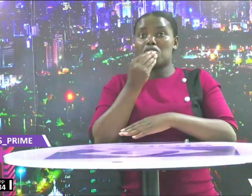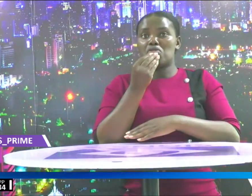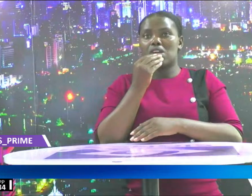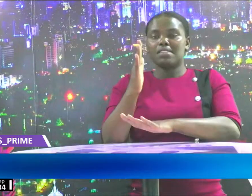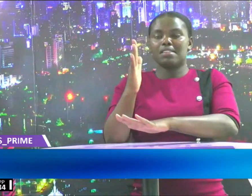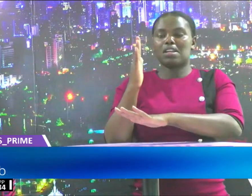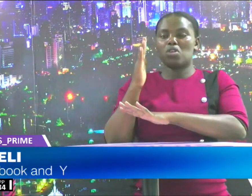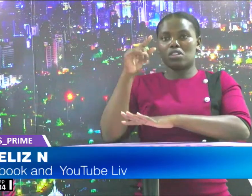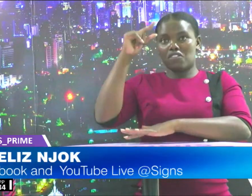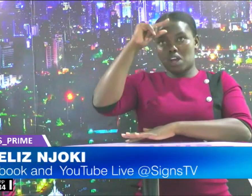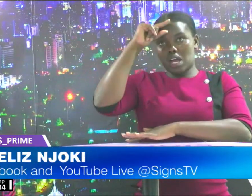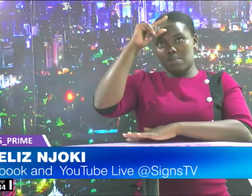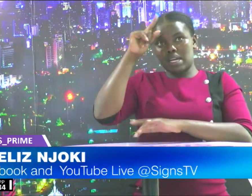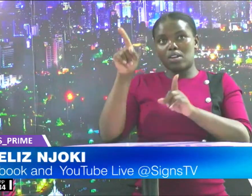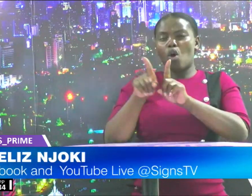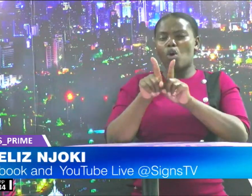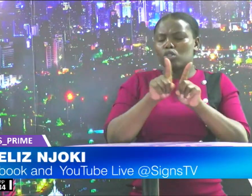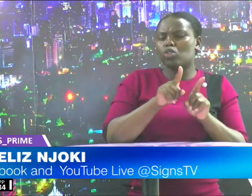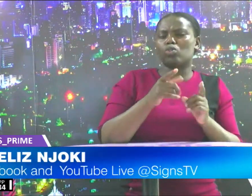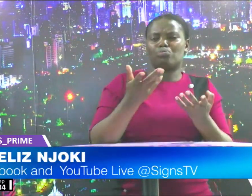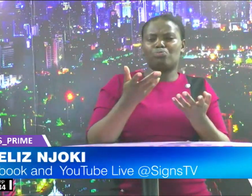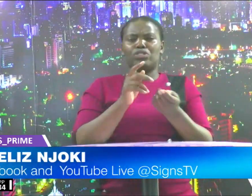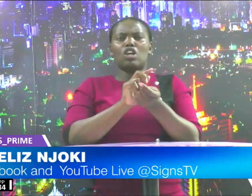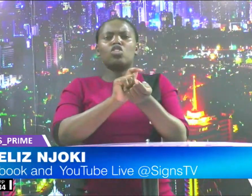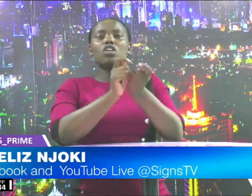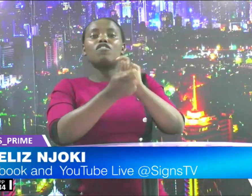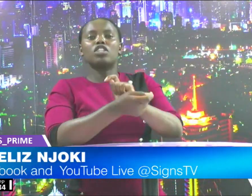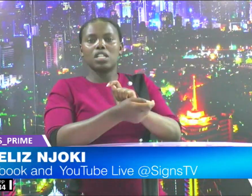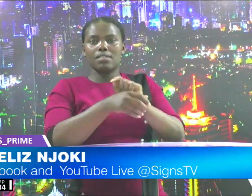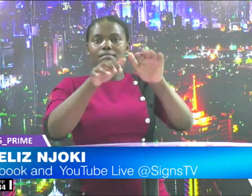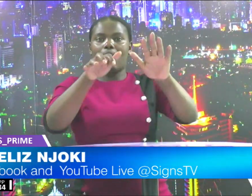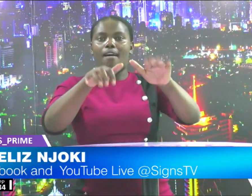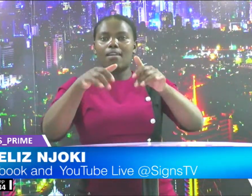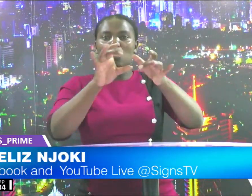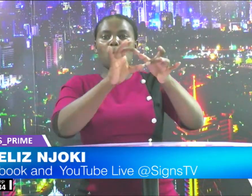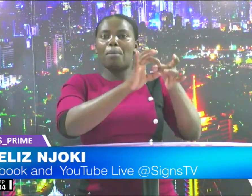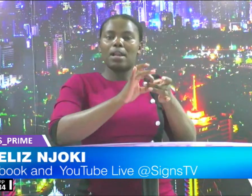food security, the government is also